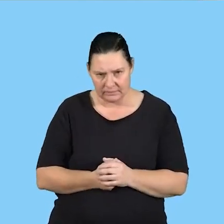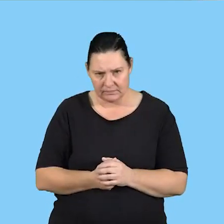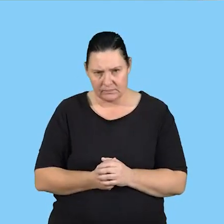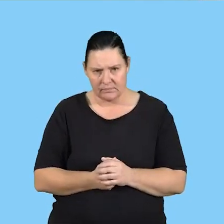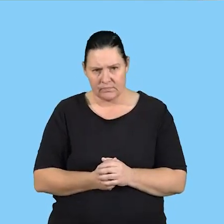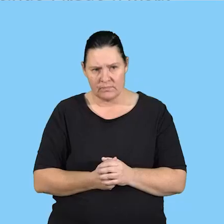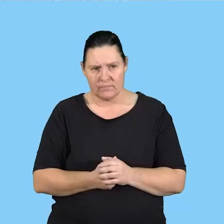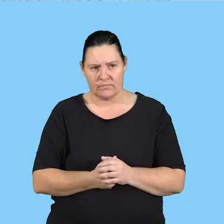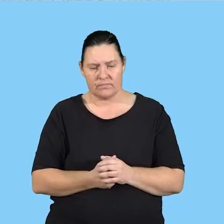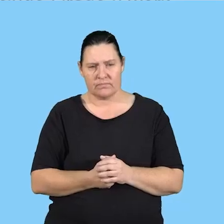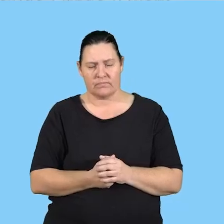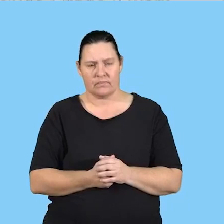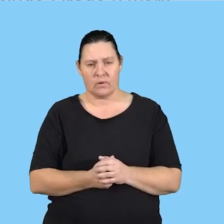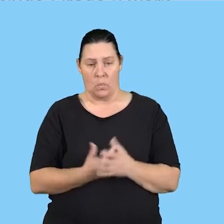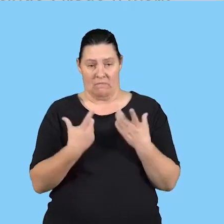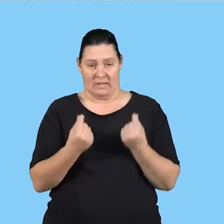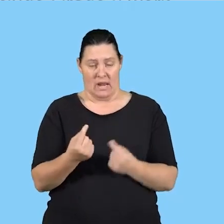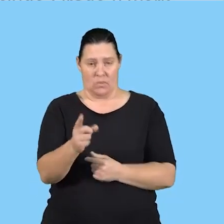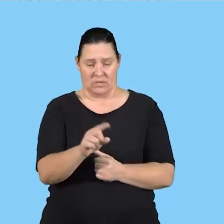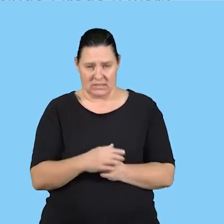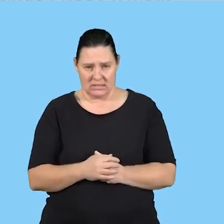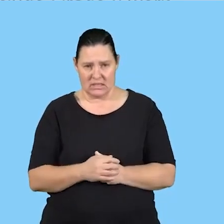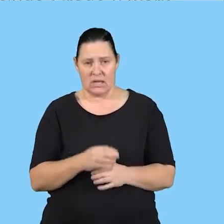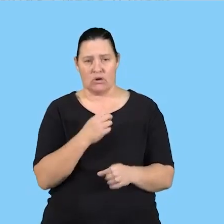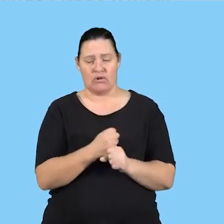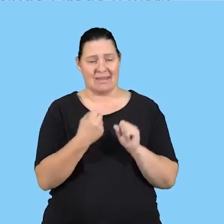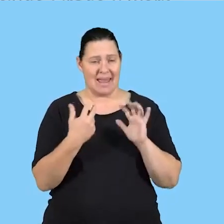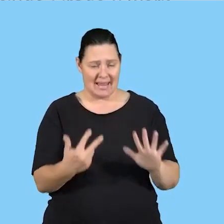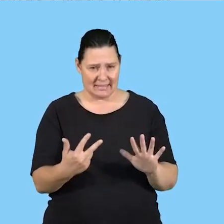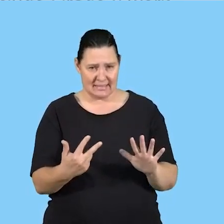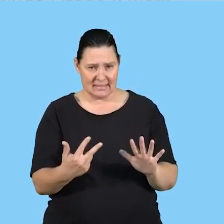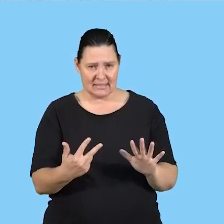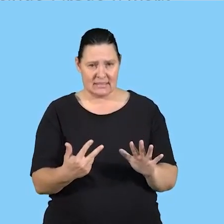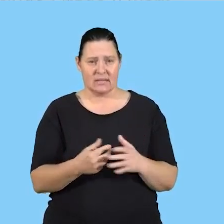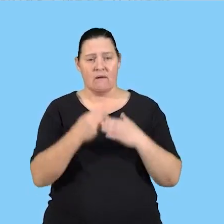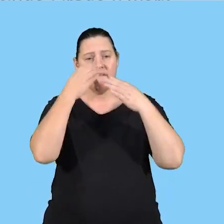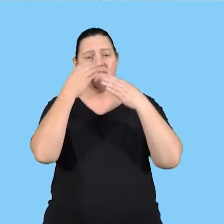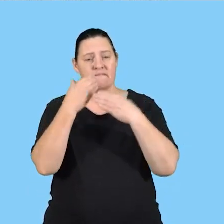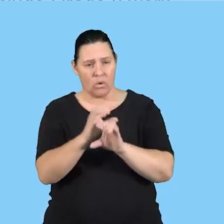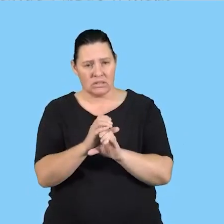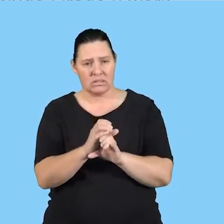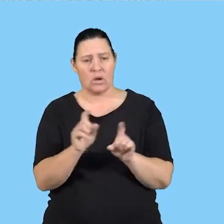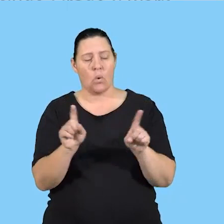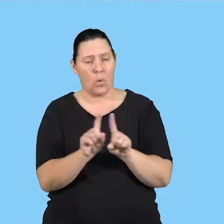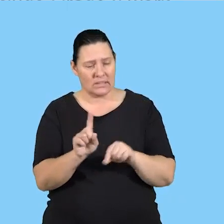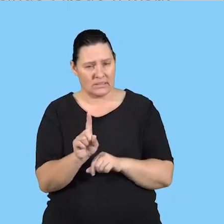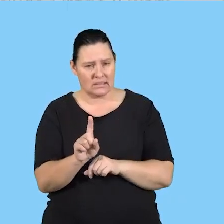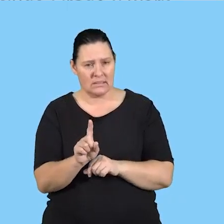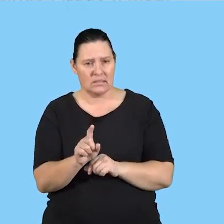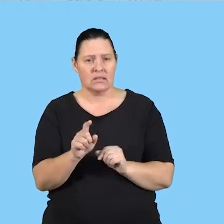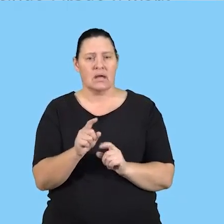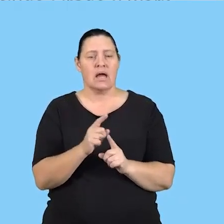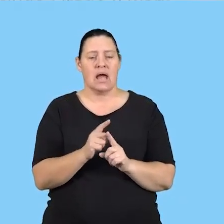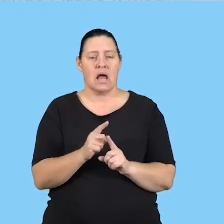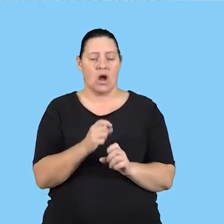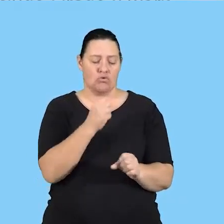classroom. So what we have done here, in grade 8, the focus will be on the content that